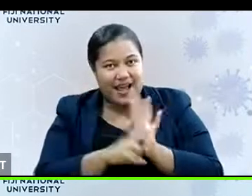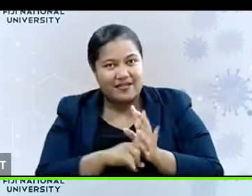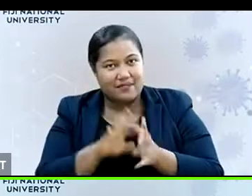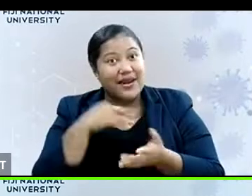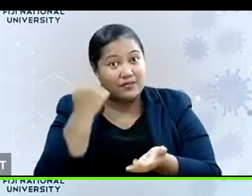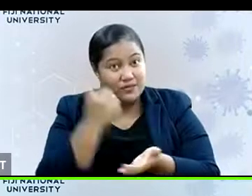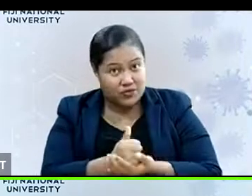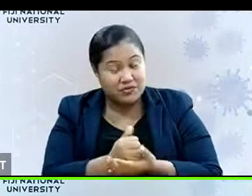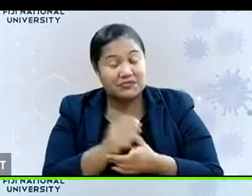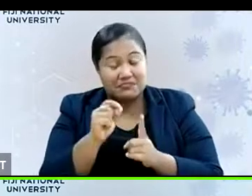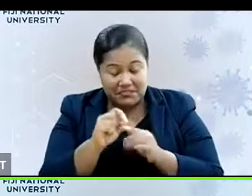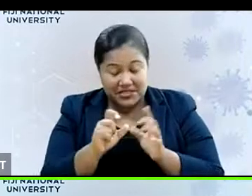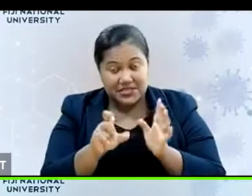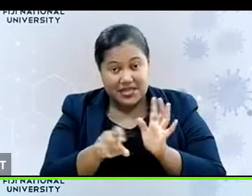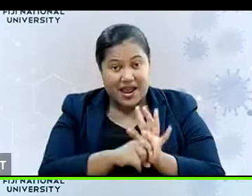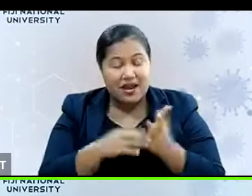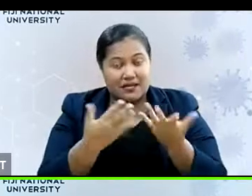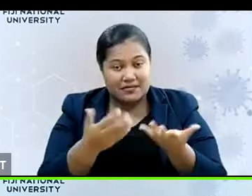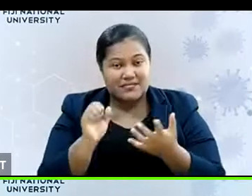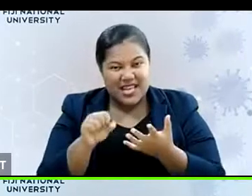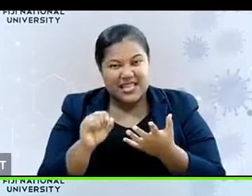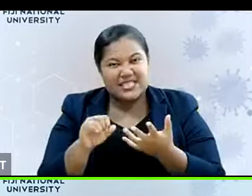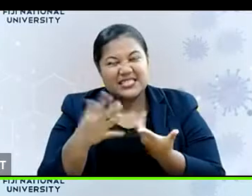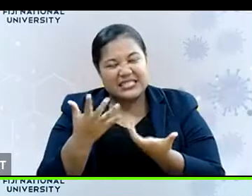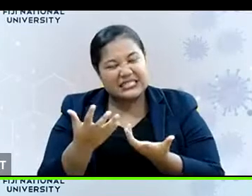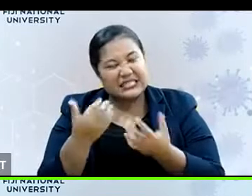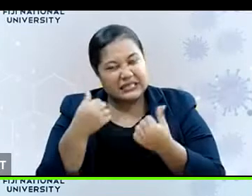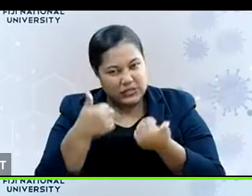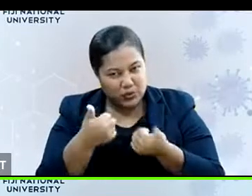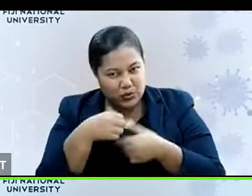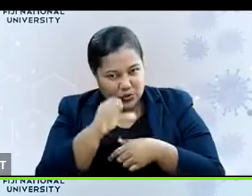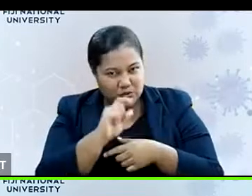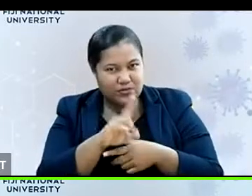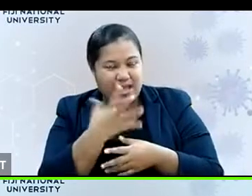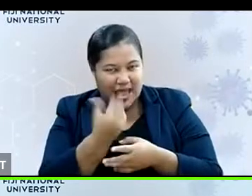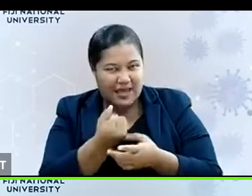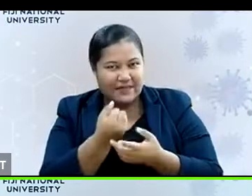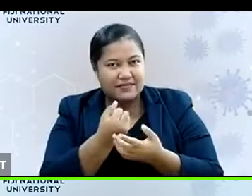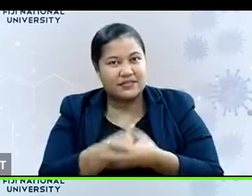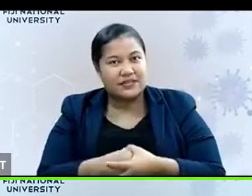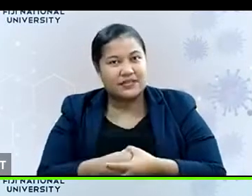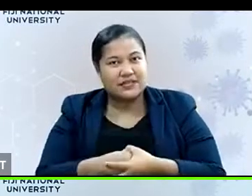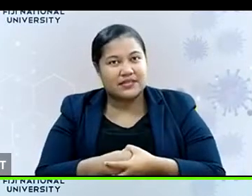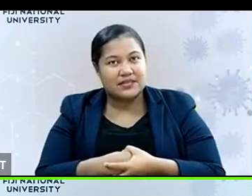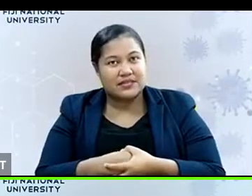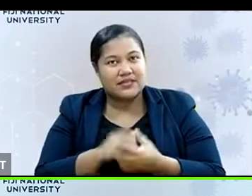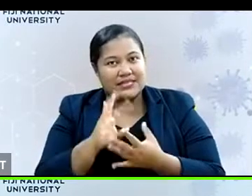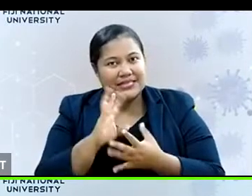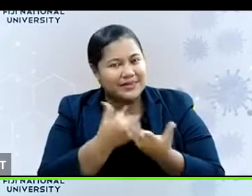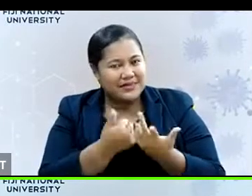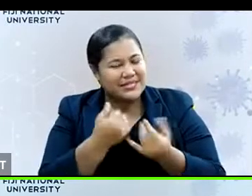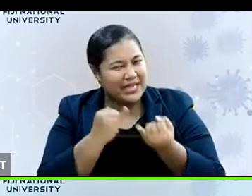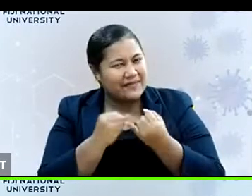is highly accurate. It's highly sensitive. False positivity is extremely rare,